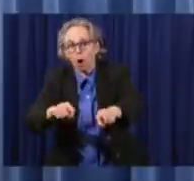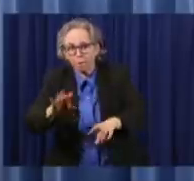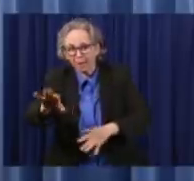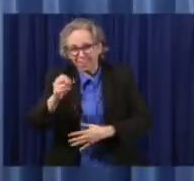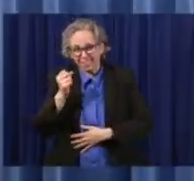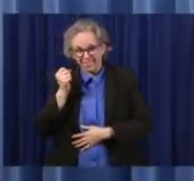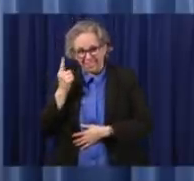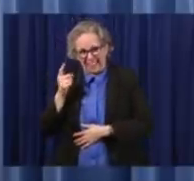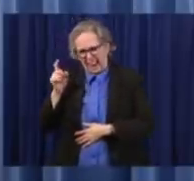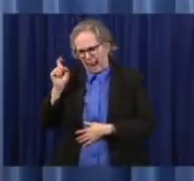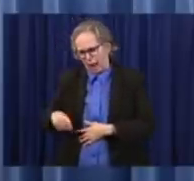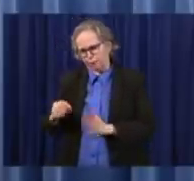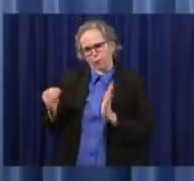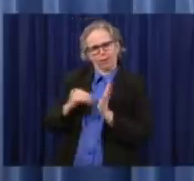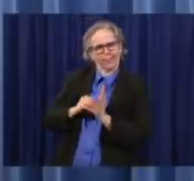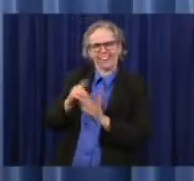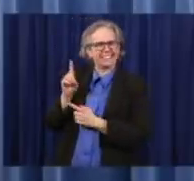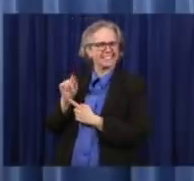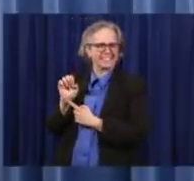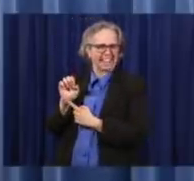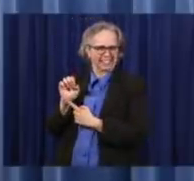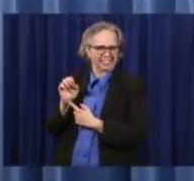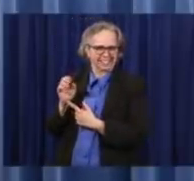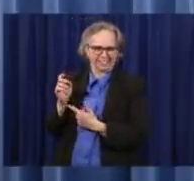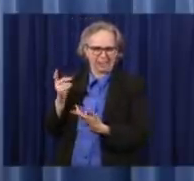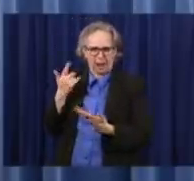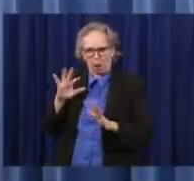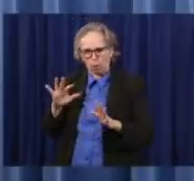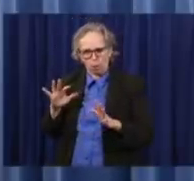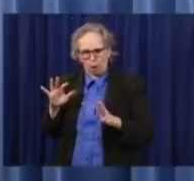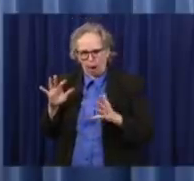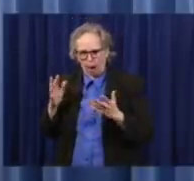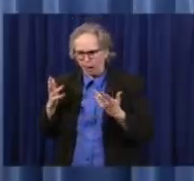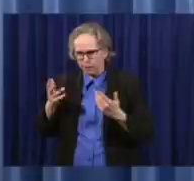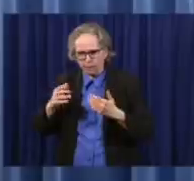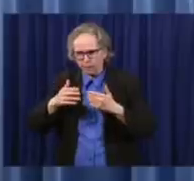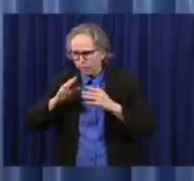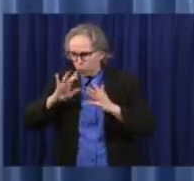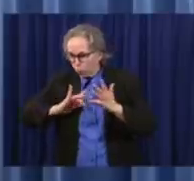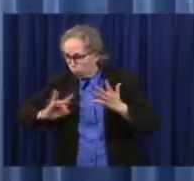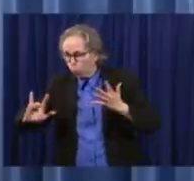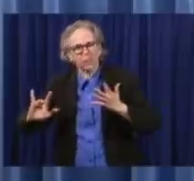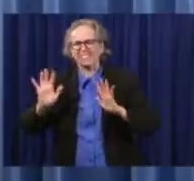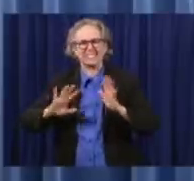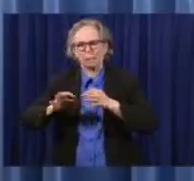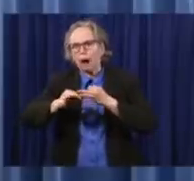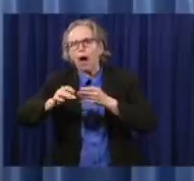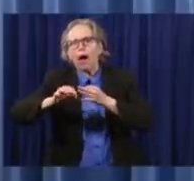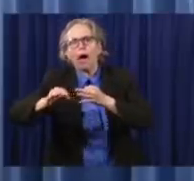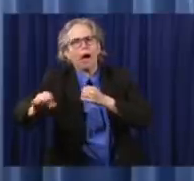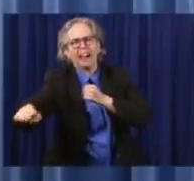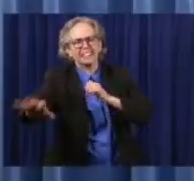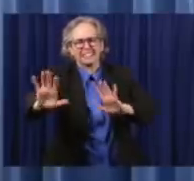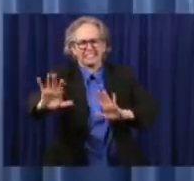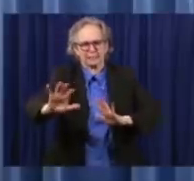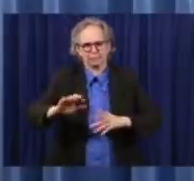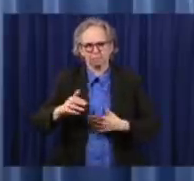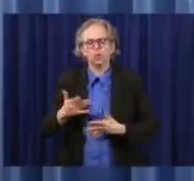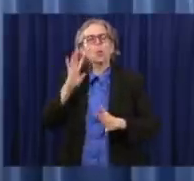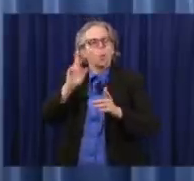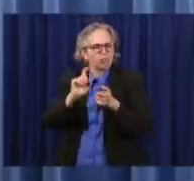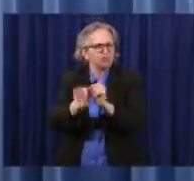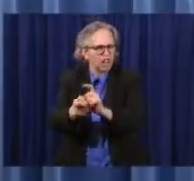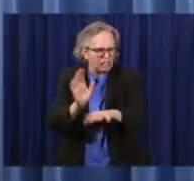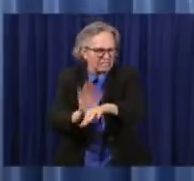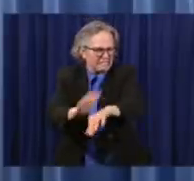want to put an unending date. We wanted to have a date certain. But as I said, things will change. So no one should